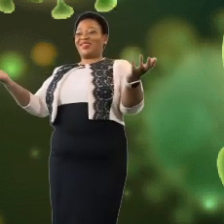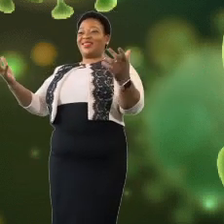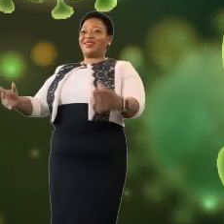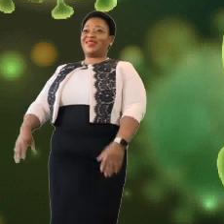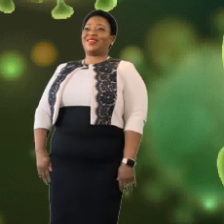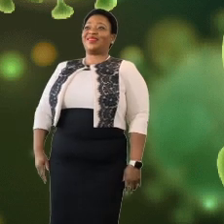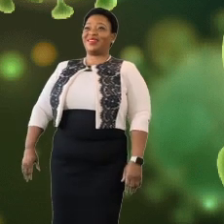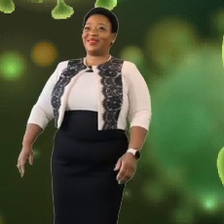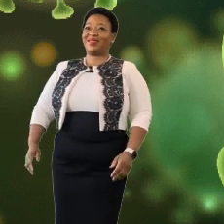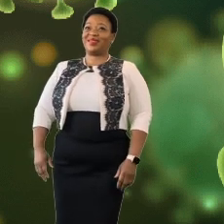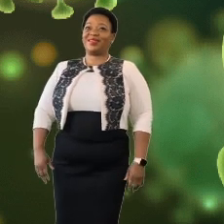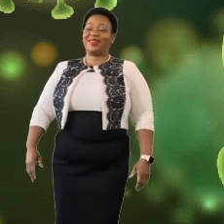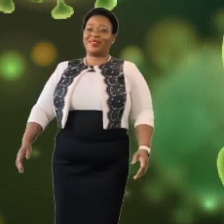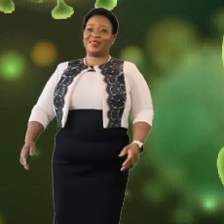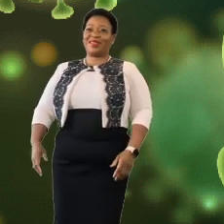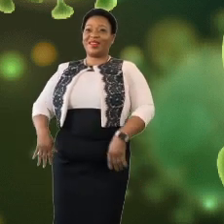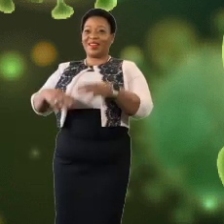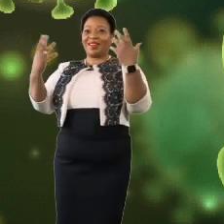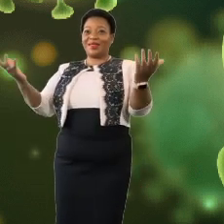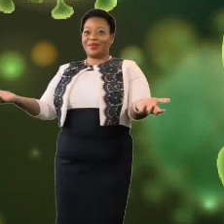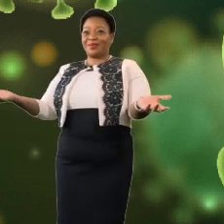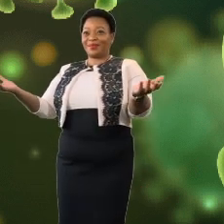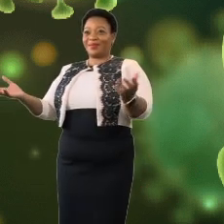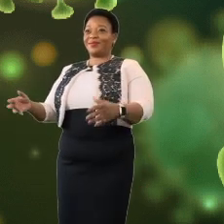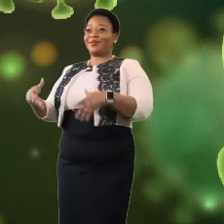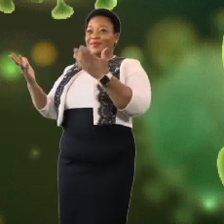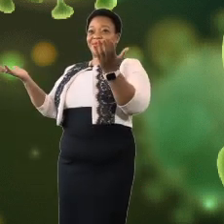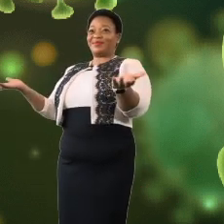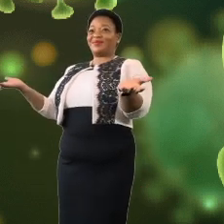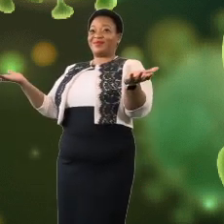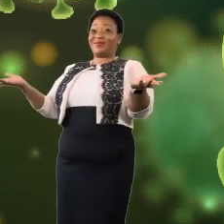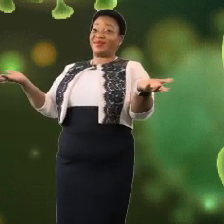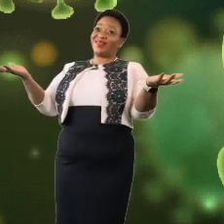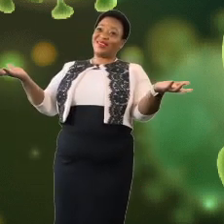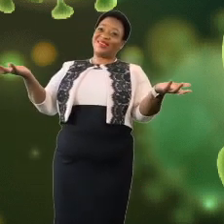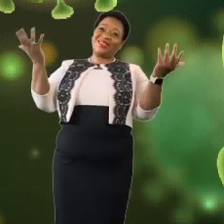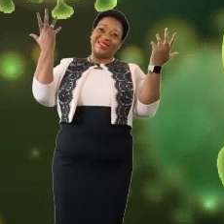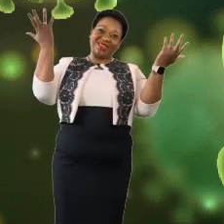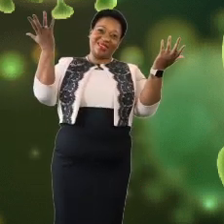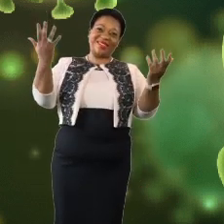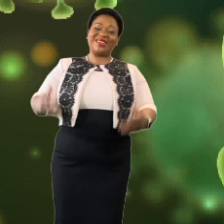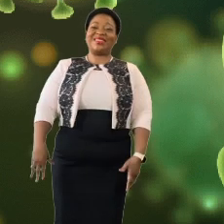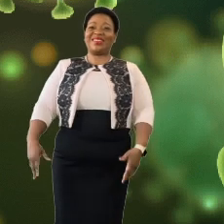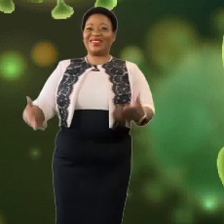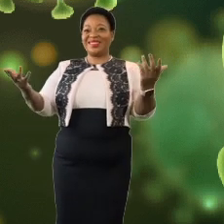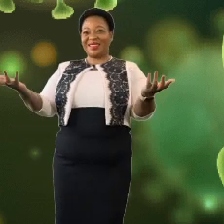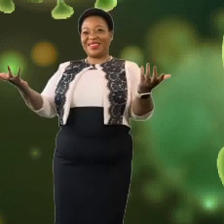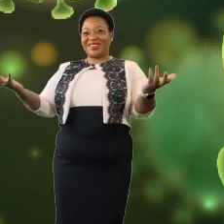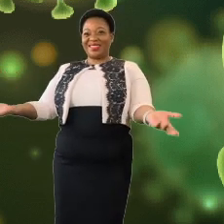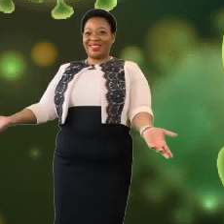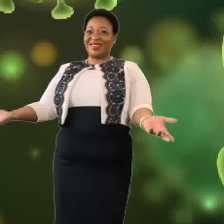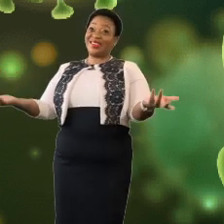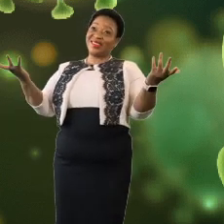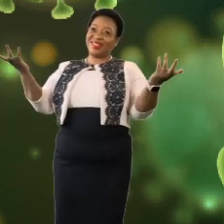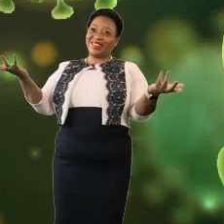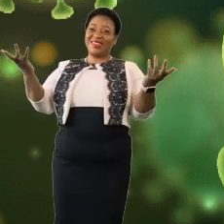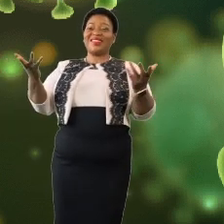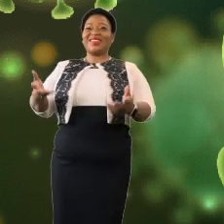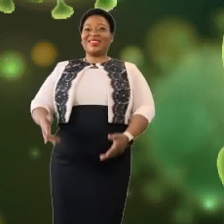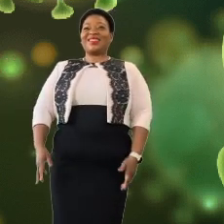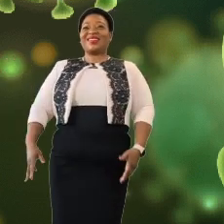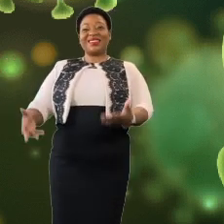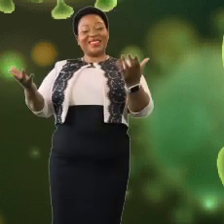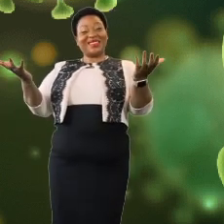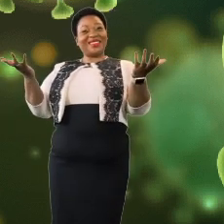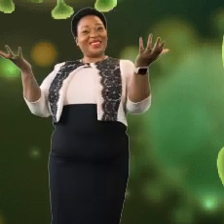get going with that even later this week. We want to get this document finalized. We would want to get a document to